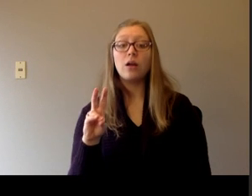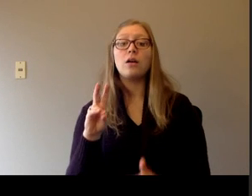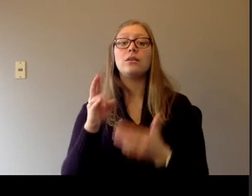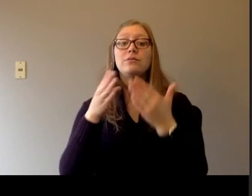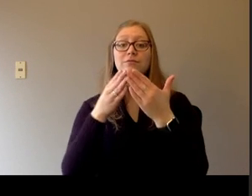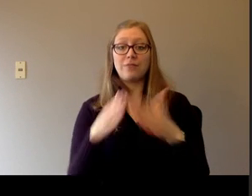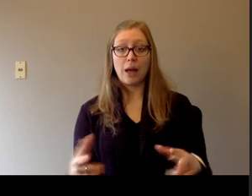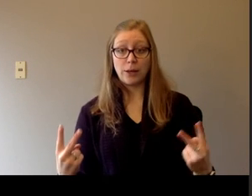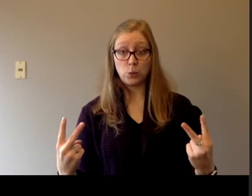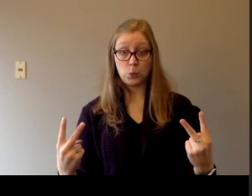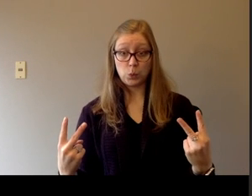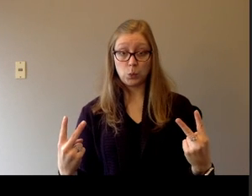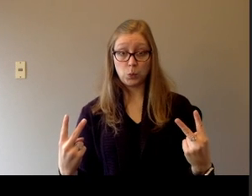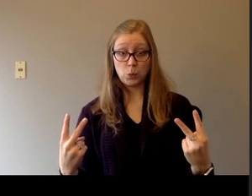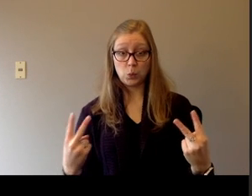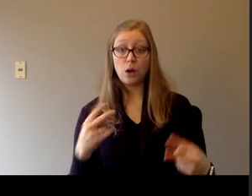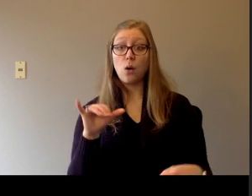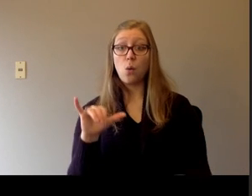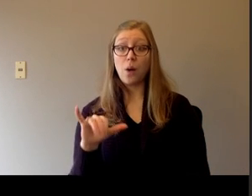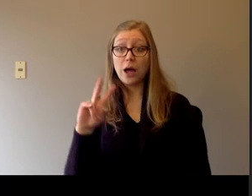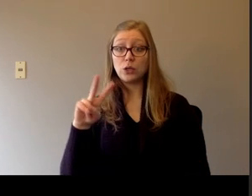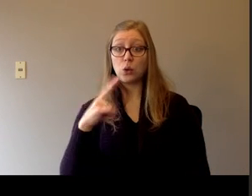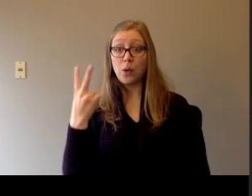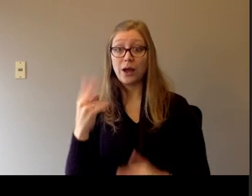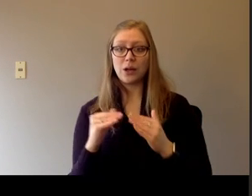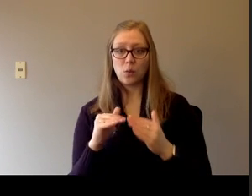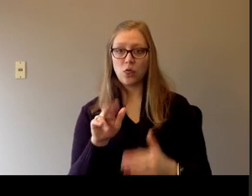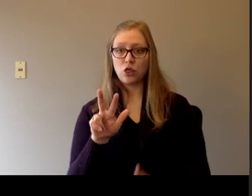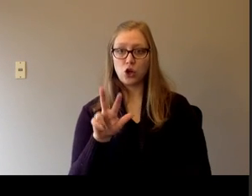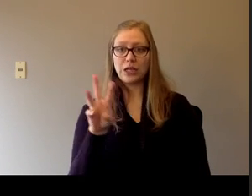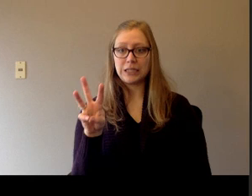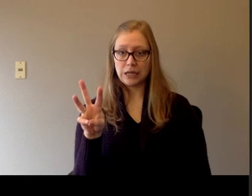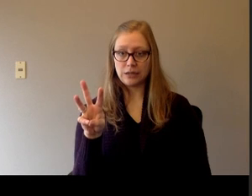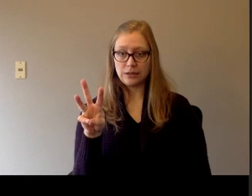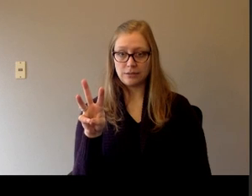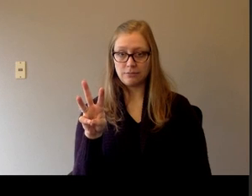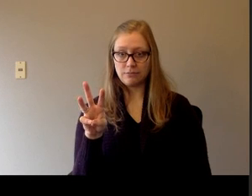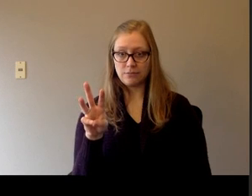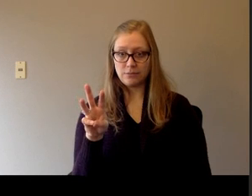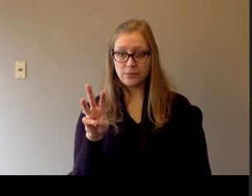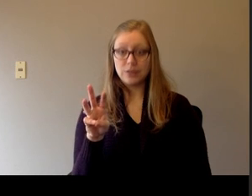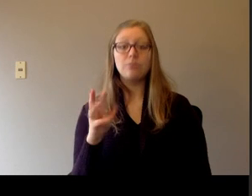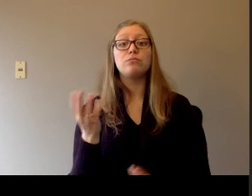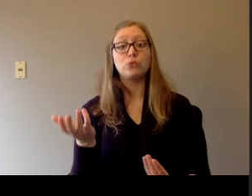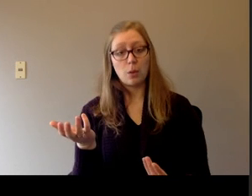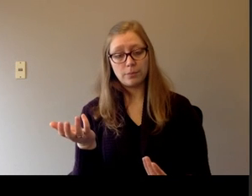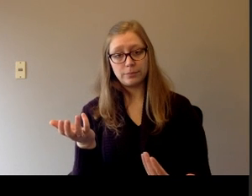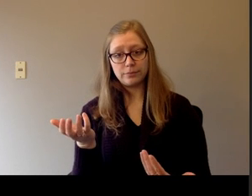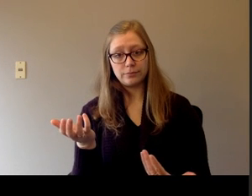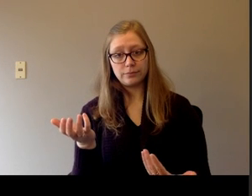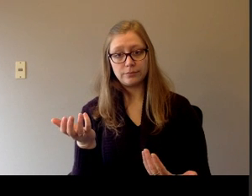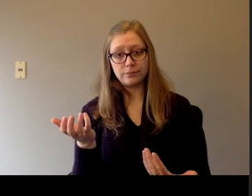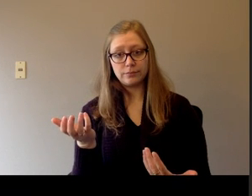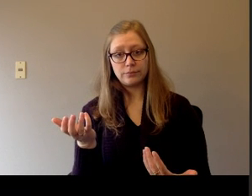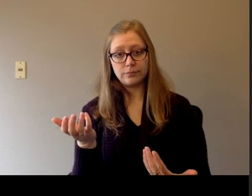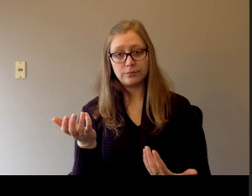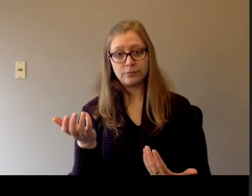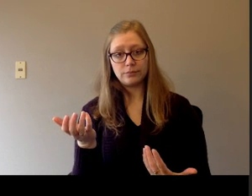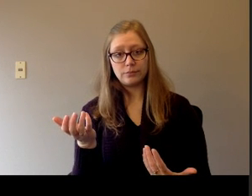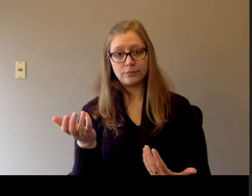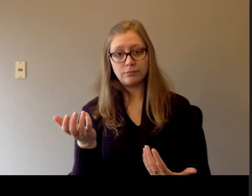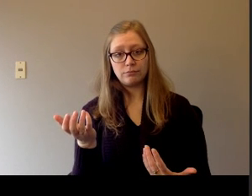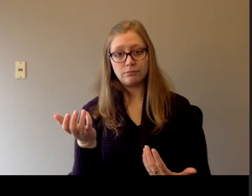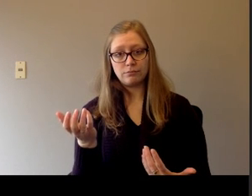2, y squared equals 36. So we know that the